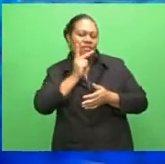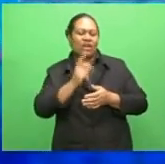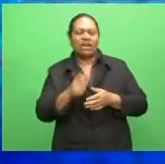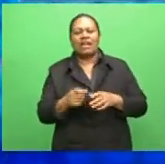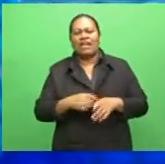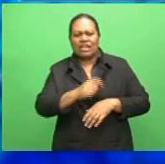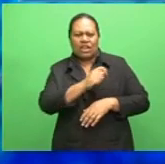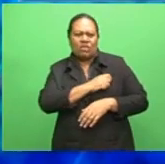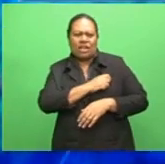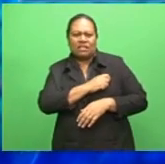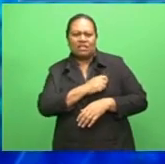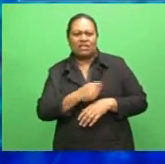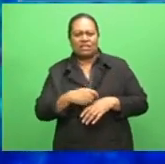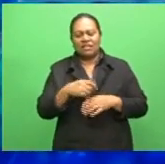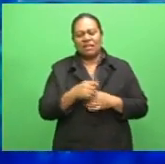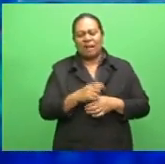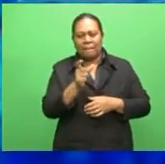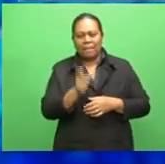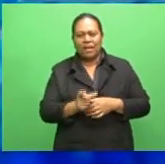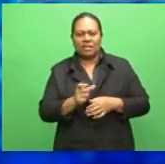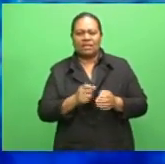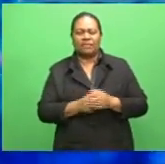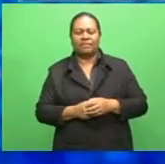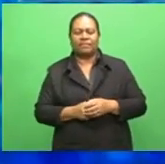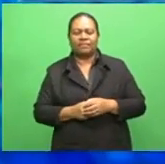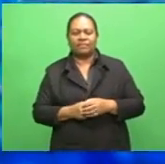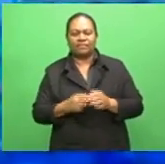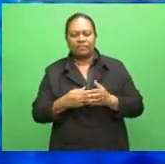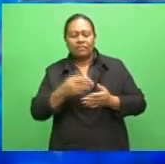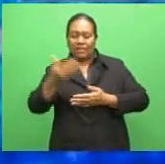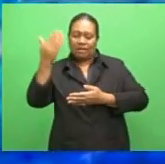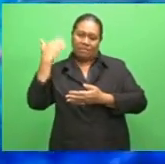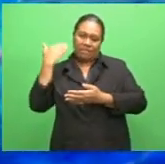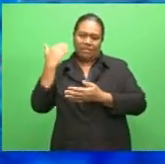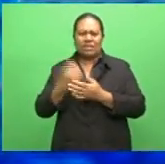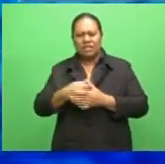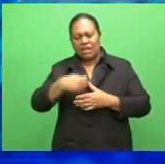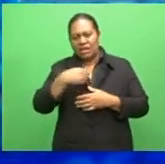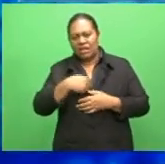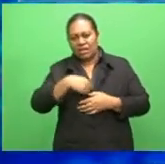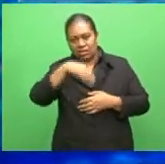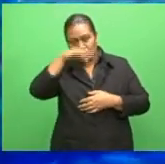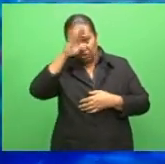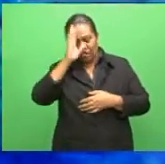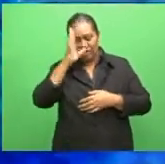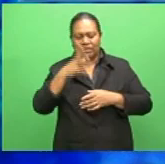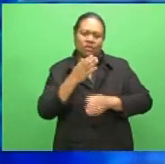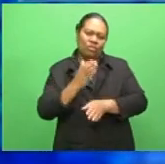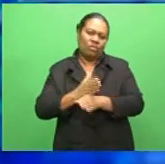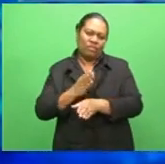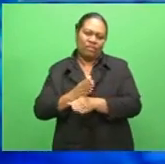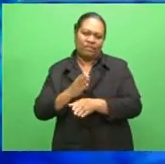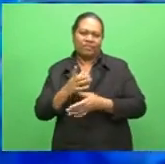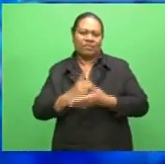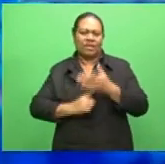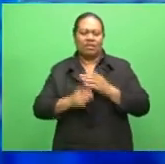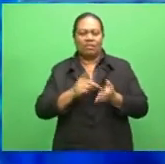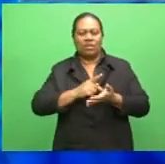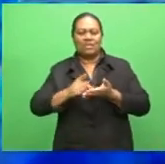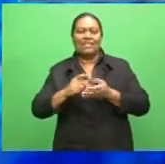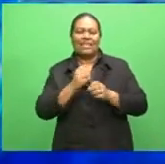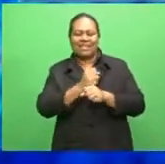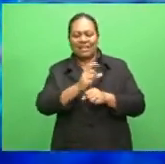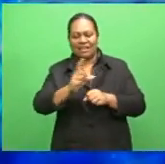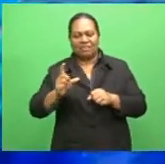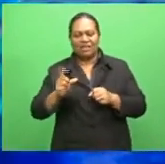and respected ICT solutions provider. He previously held chief commercial and operating officer positions in the company